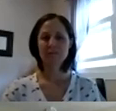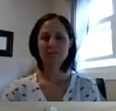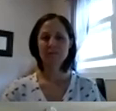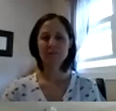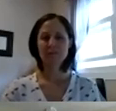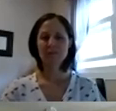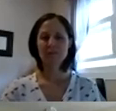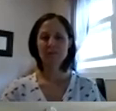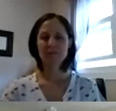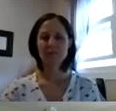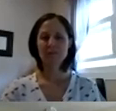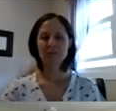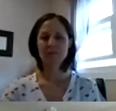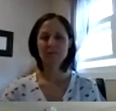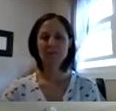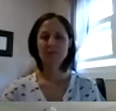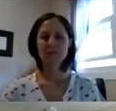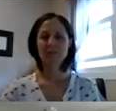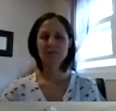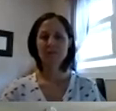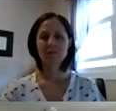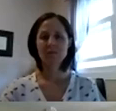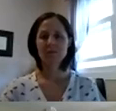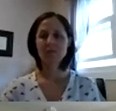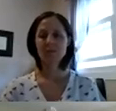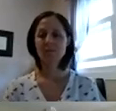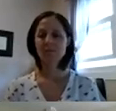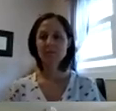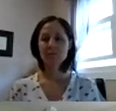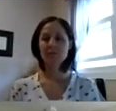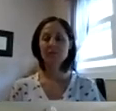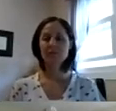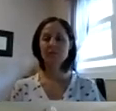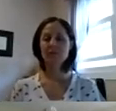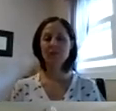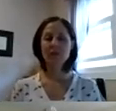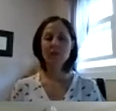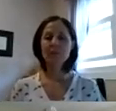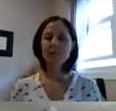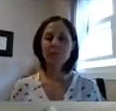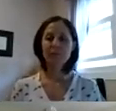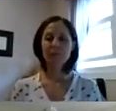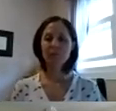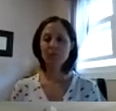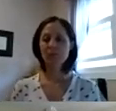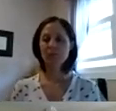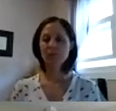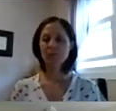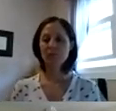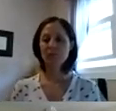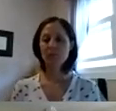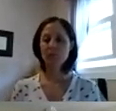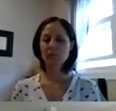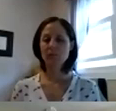Great. Well, a couple of questions that have come in, which may or may not be answerable as you're still finalizing the guidelines. One is